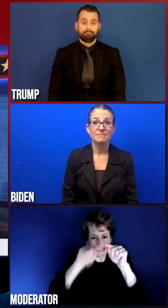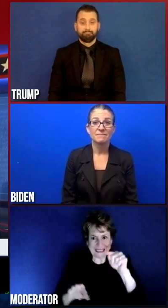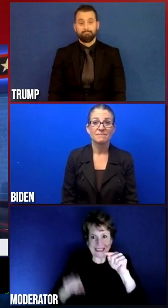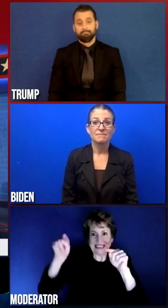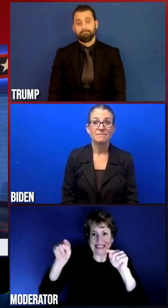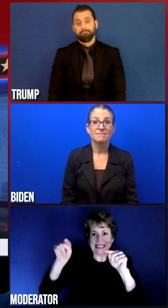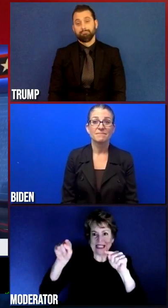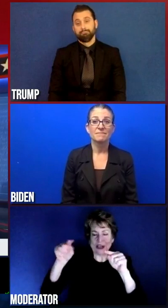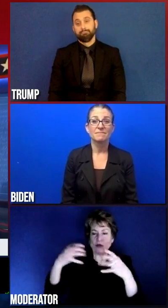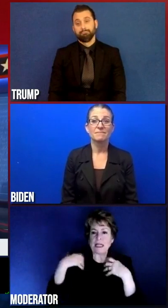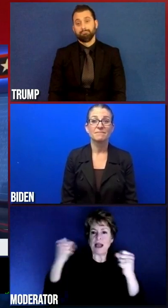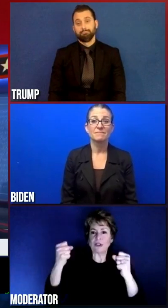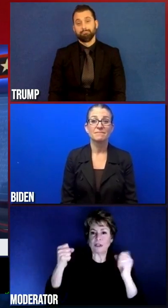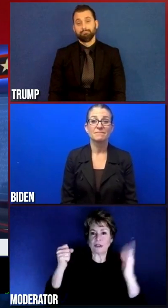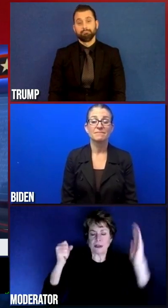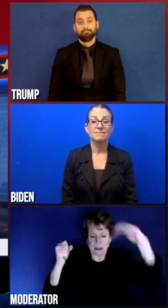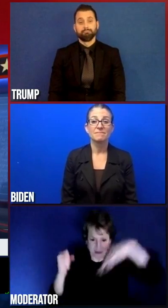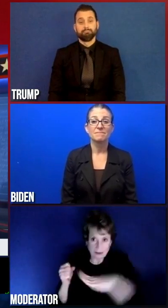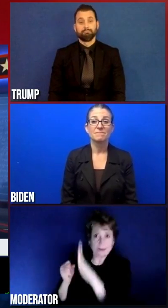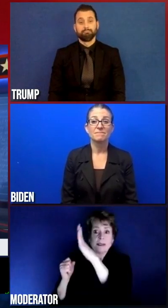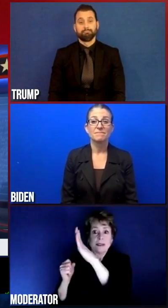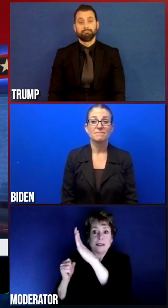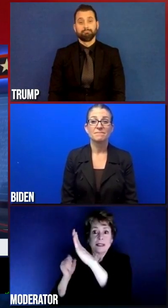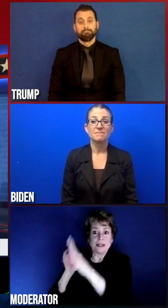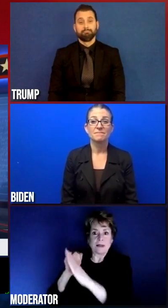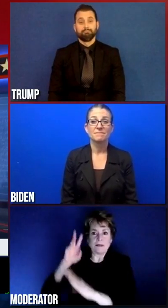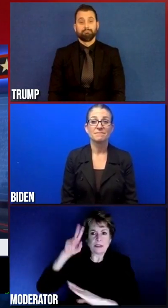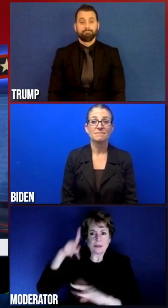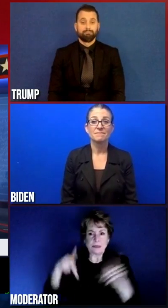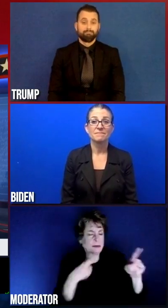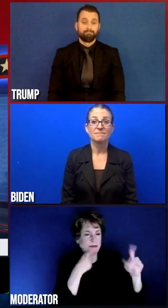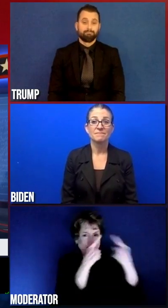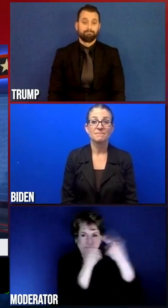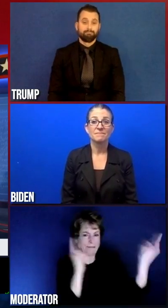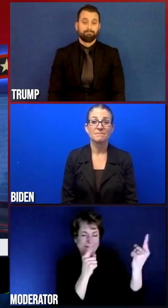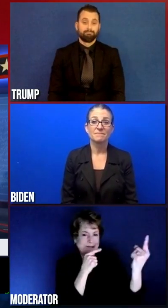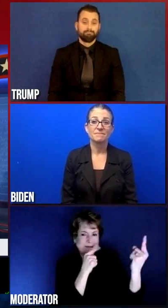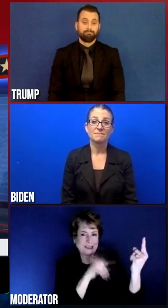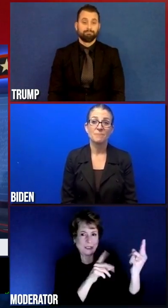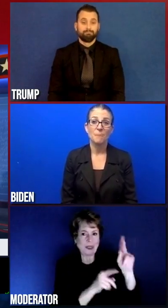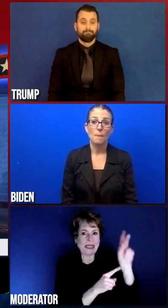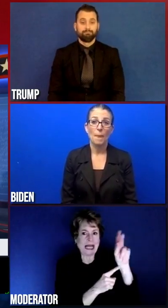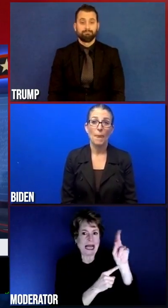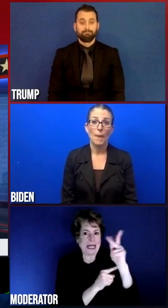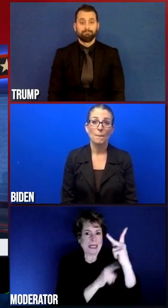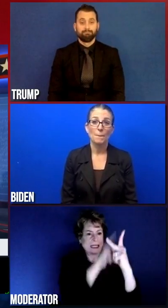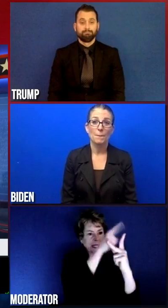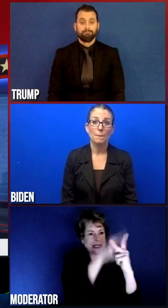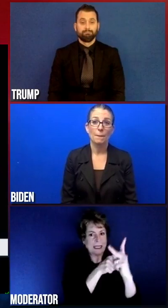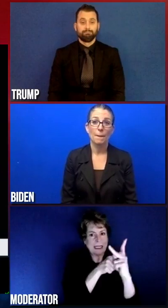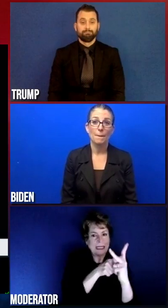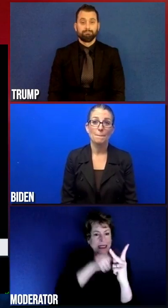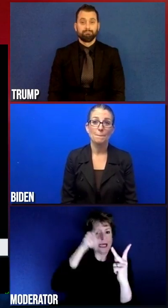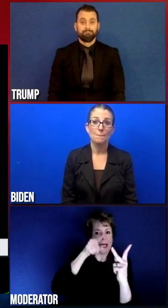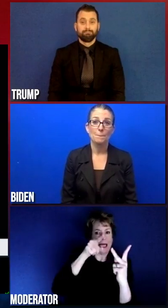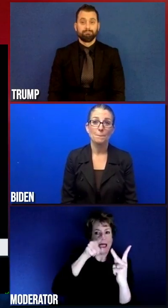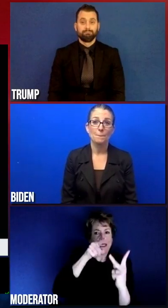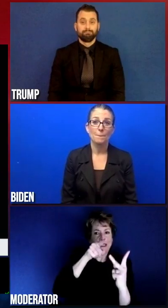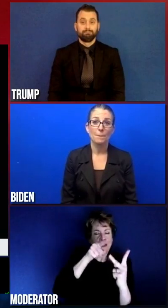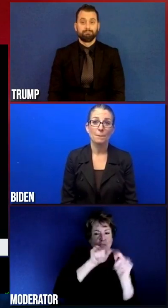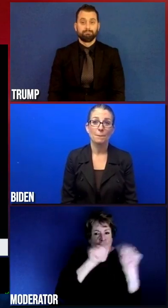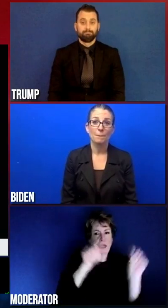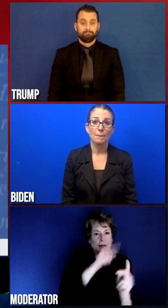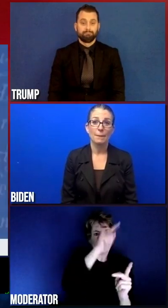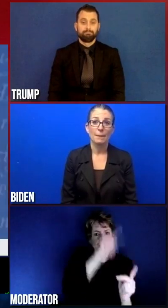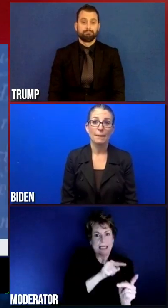K-shape. What difference does that mean to the American people in terms of the economy? President Trump, in this segment,